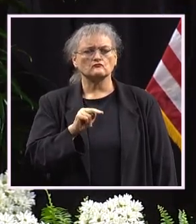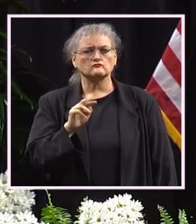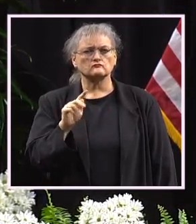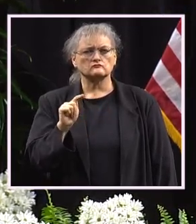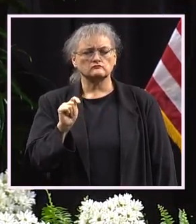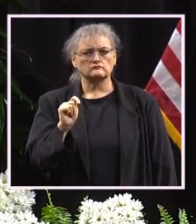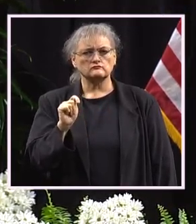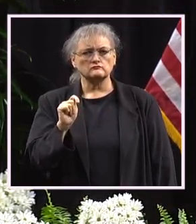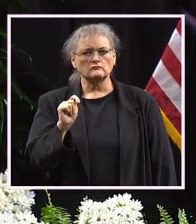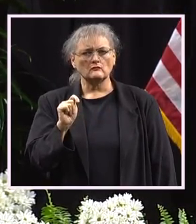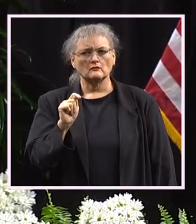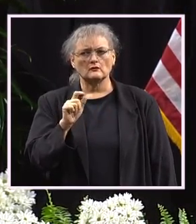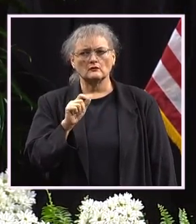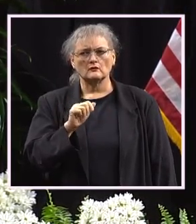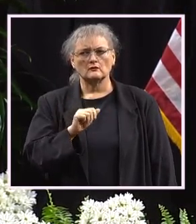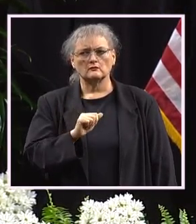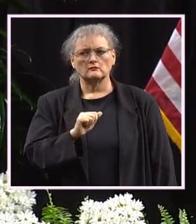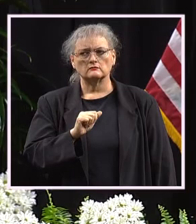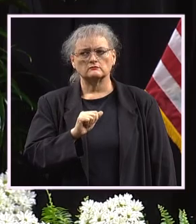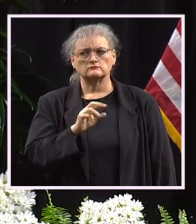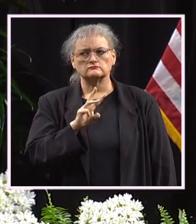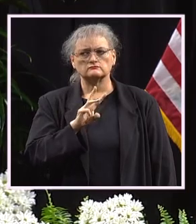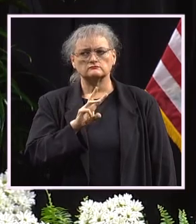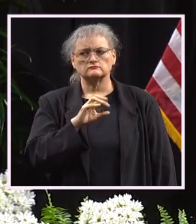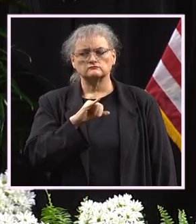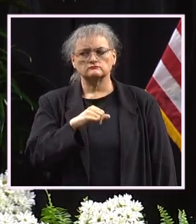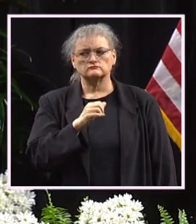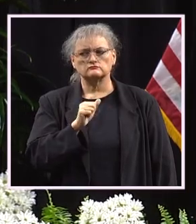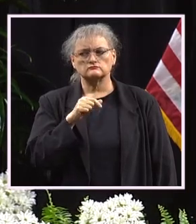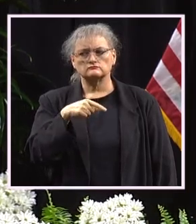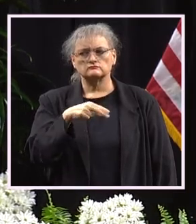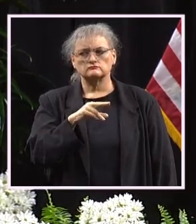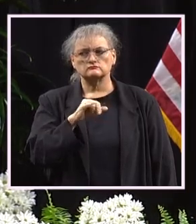of Science. Joaquin Cuellar.